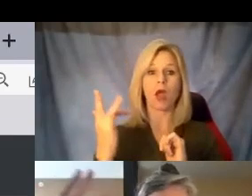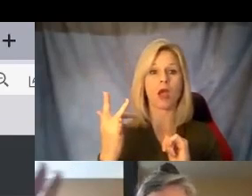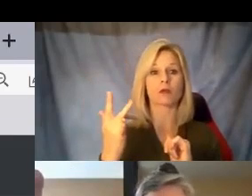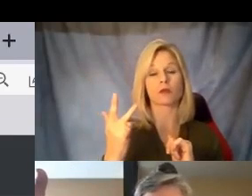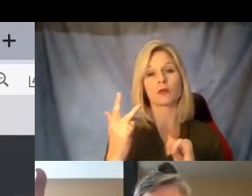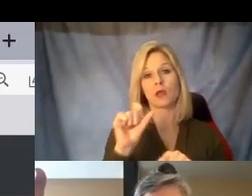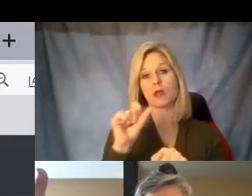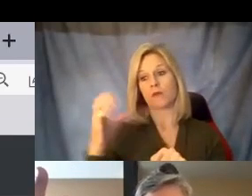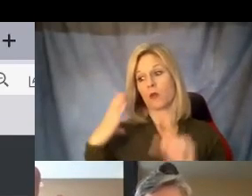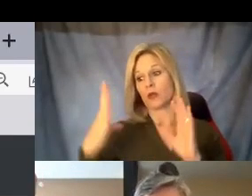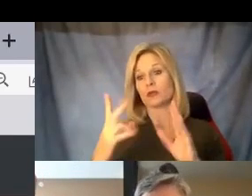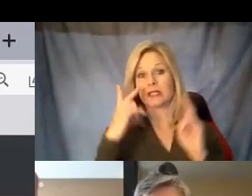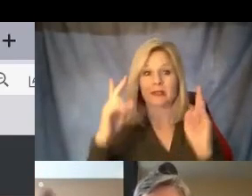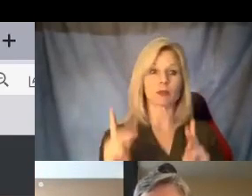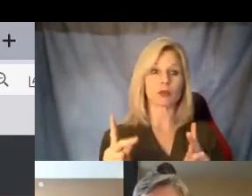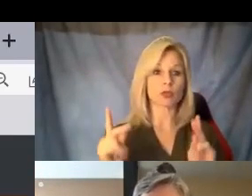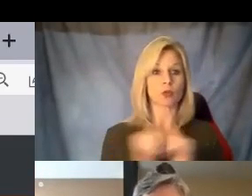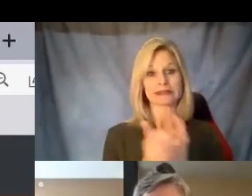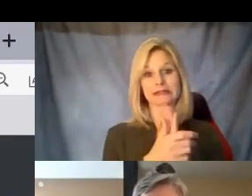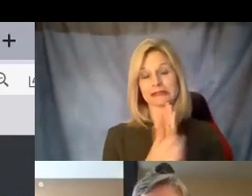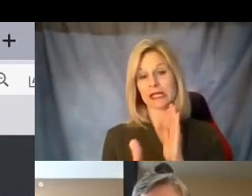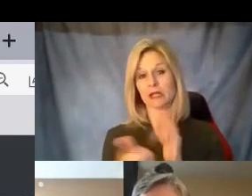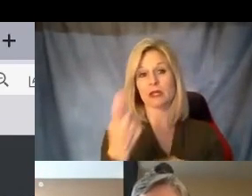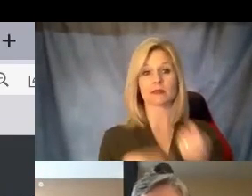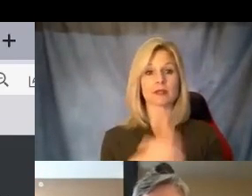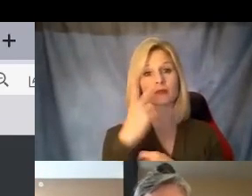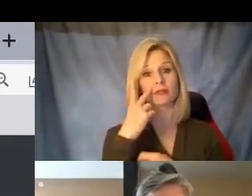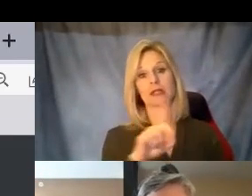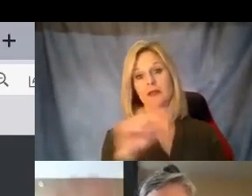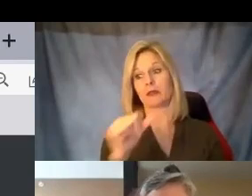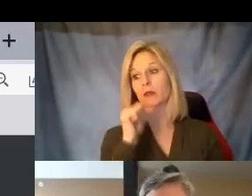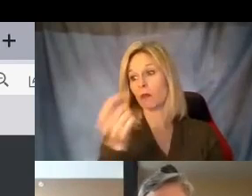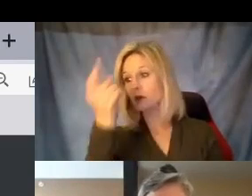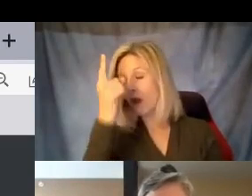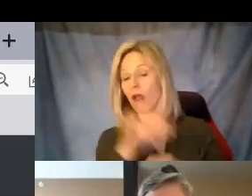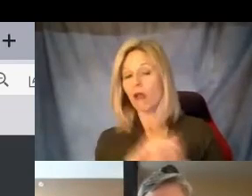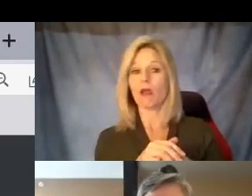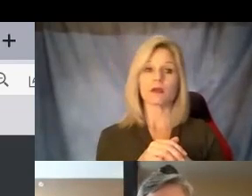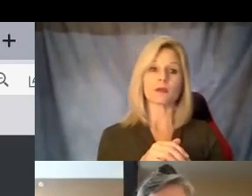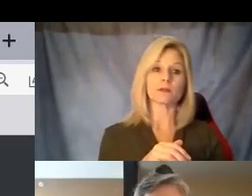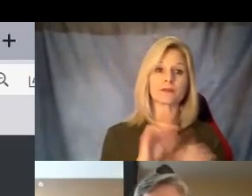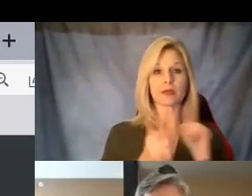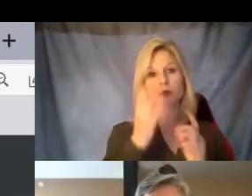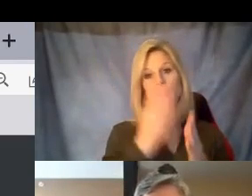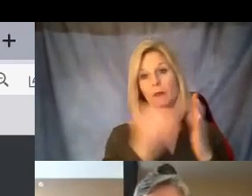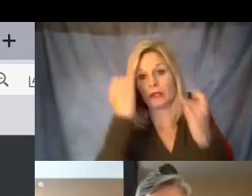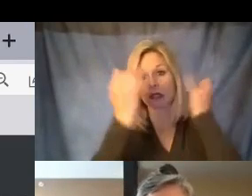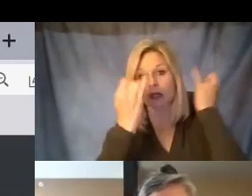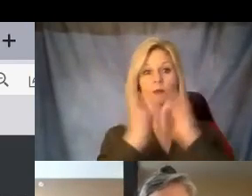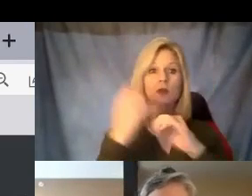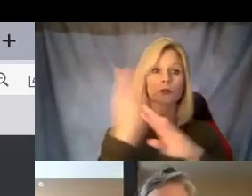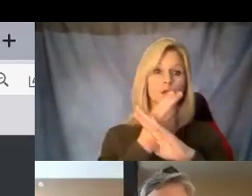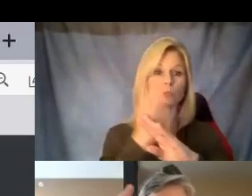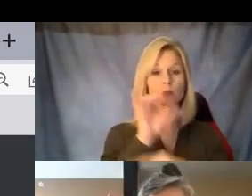see a person with a, you know, with skill sets instead of the disability they don't understand. We give you some thoughts about how to use